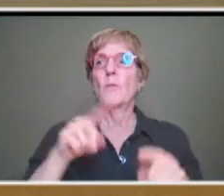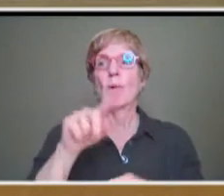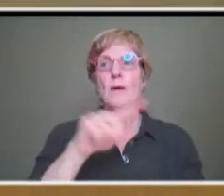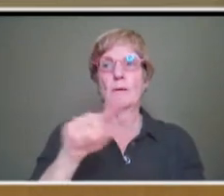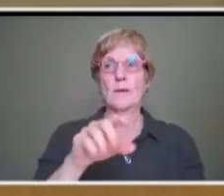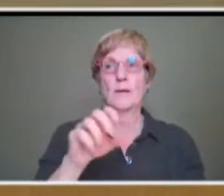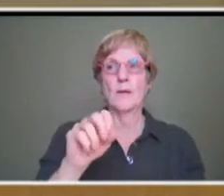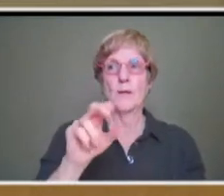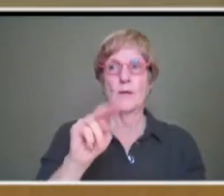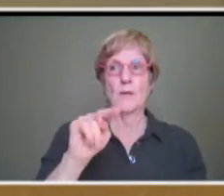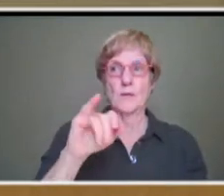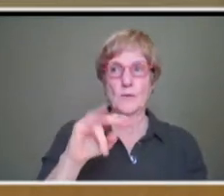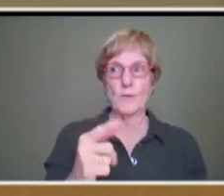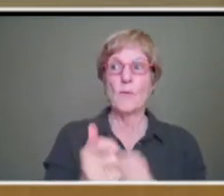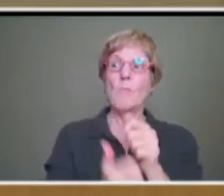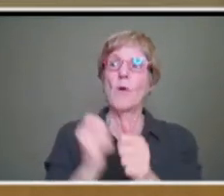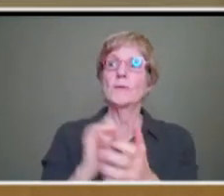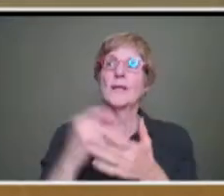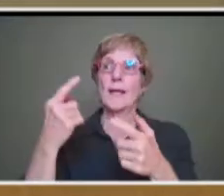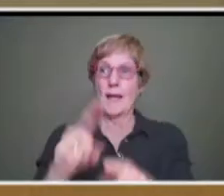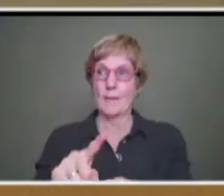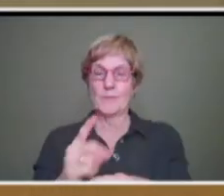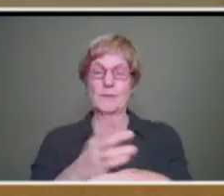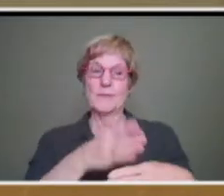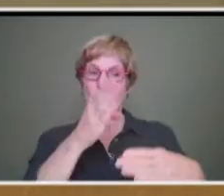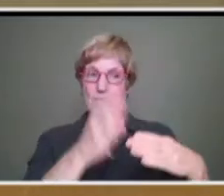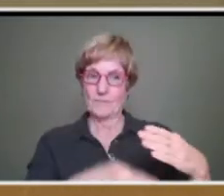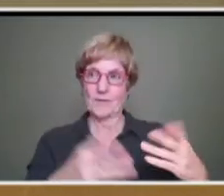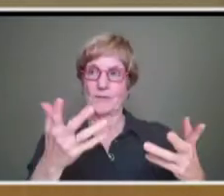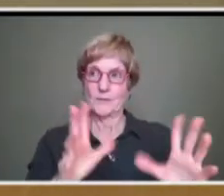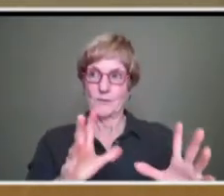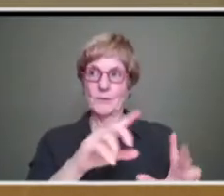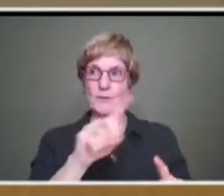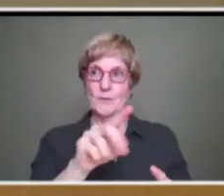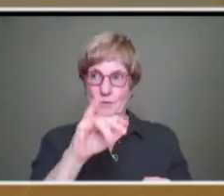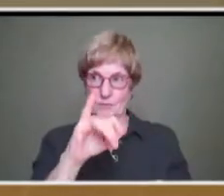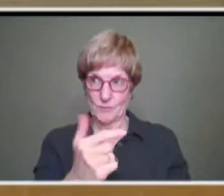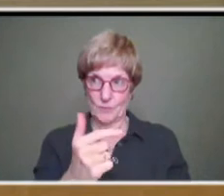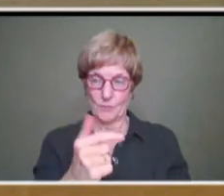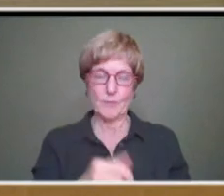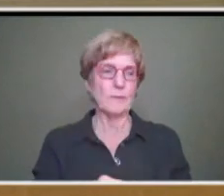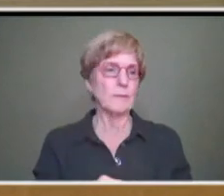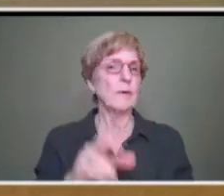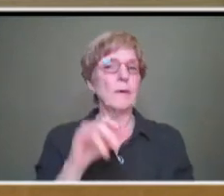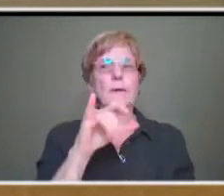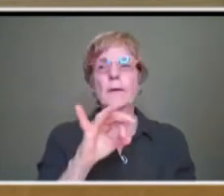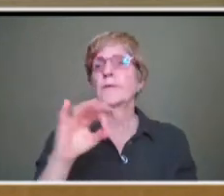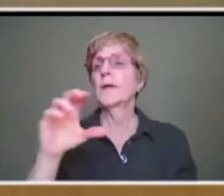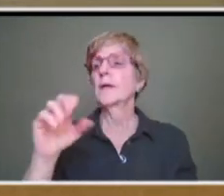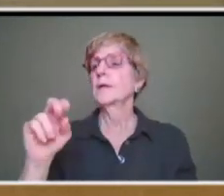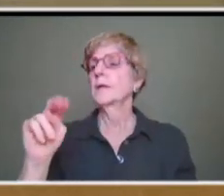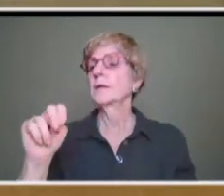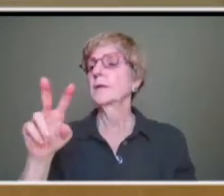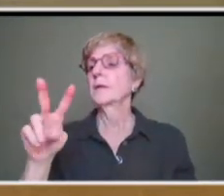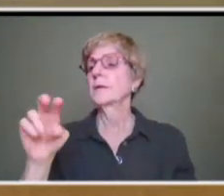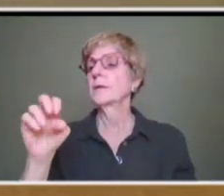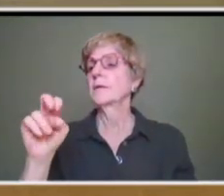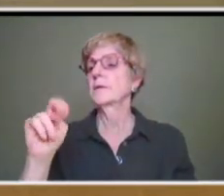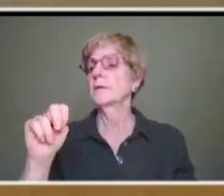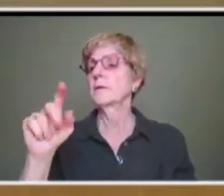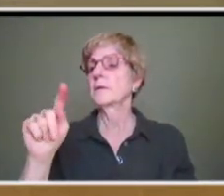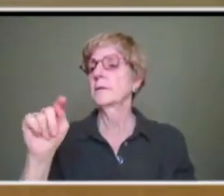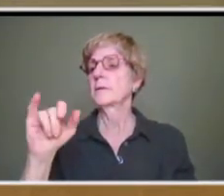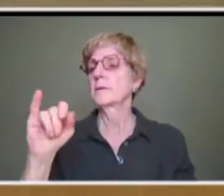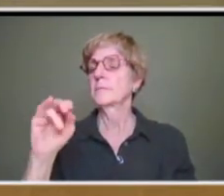HTC is done after the con after the rezoning process is completed whether it's conventional or conditional because at that point